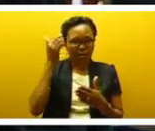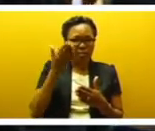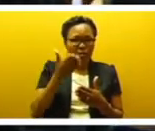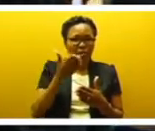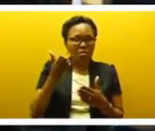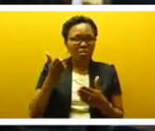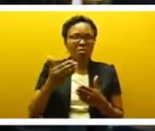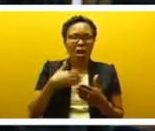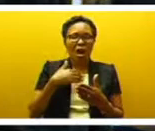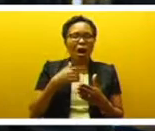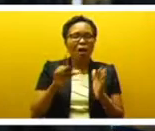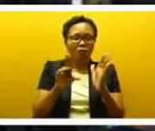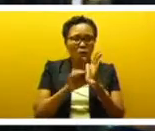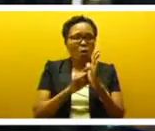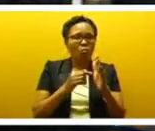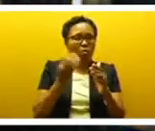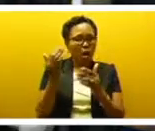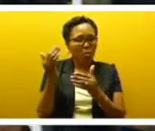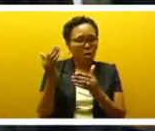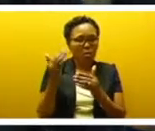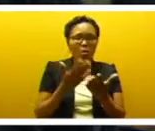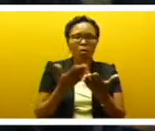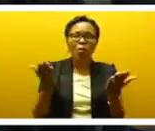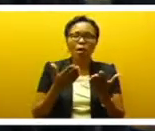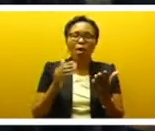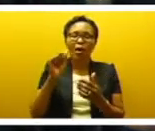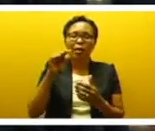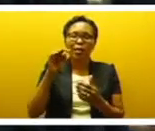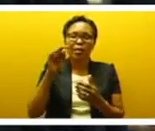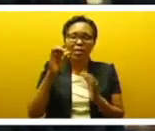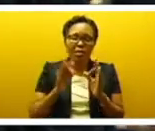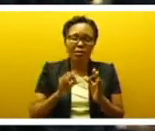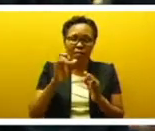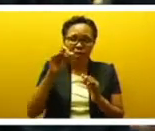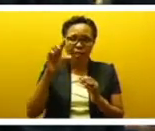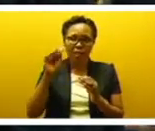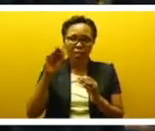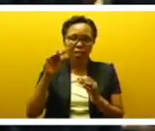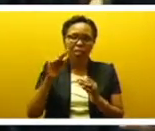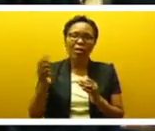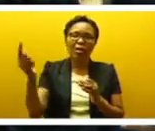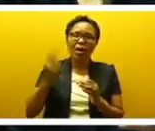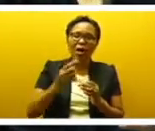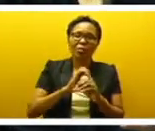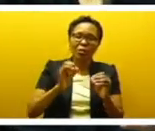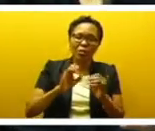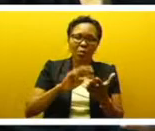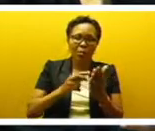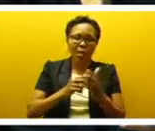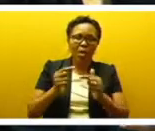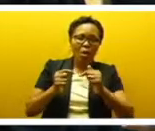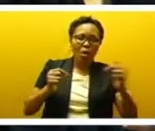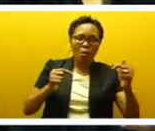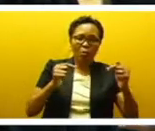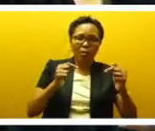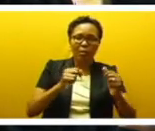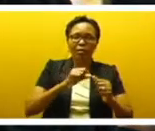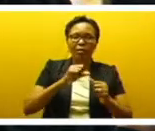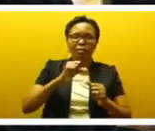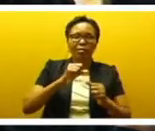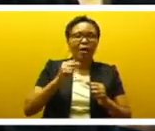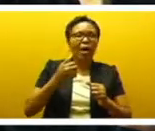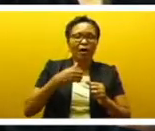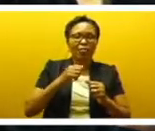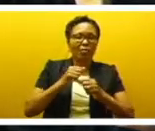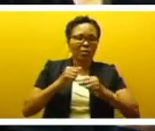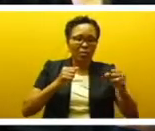built that where an agent does not appear from the other side, then the opposing side has a right to steal or a